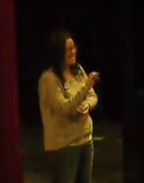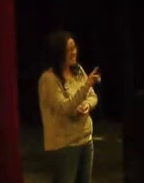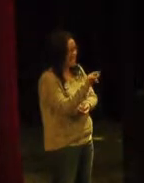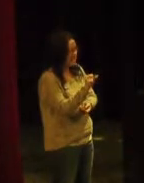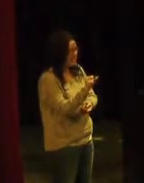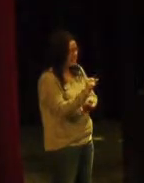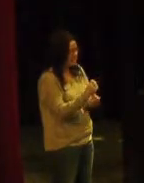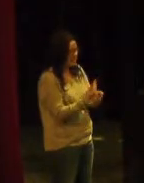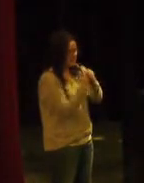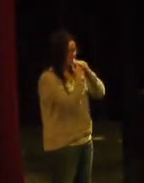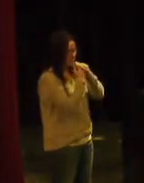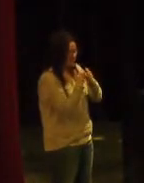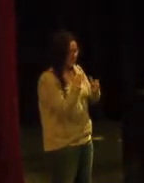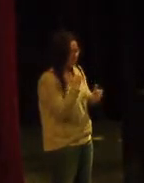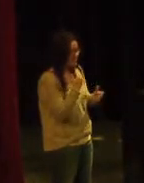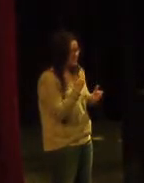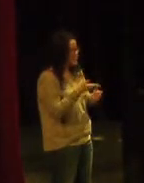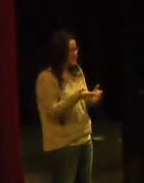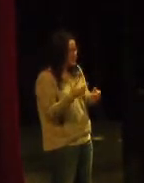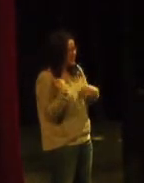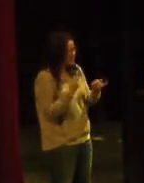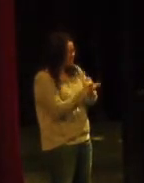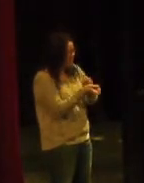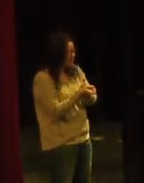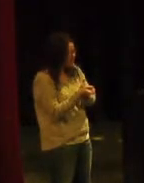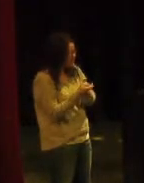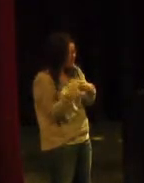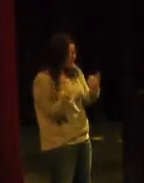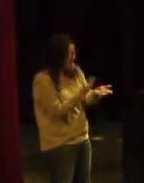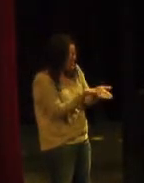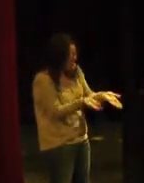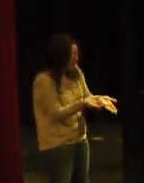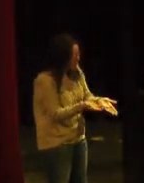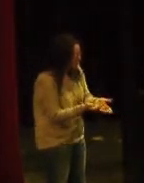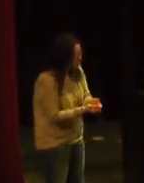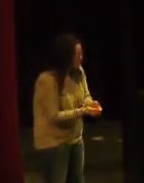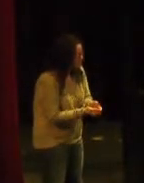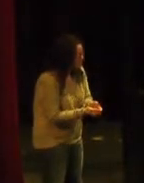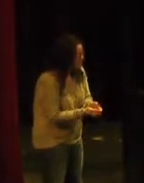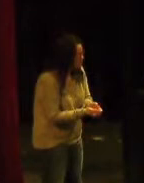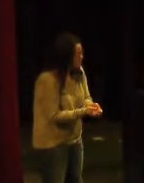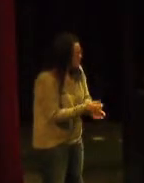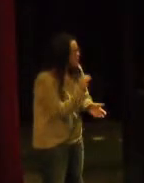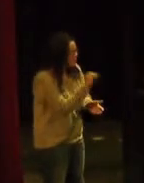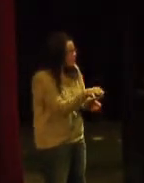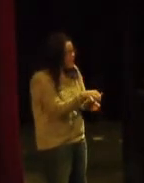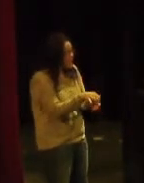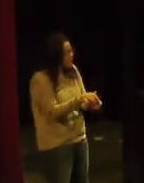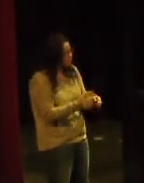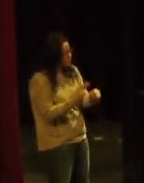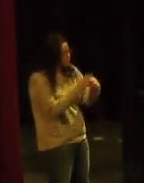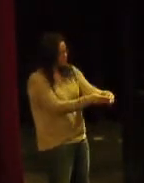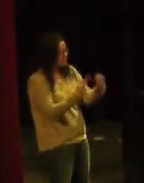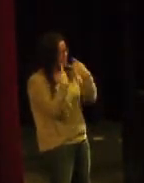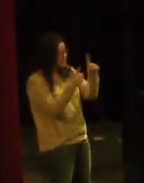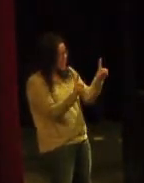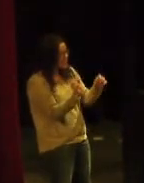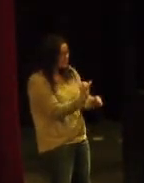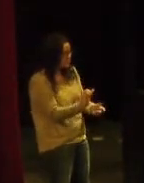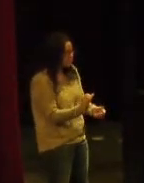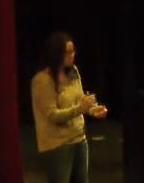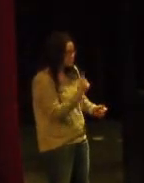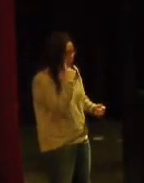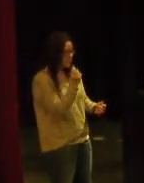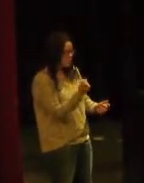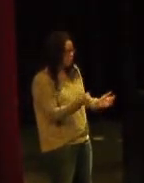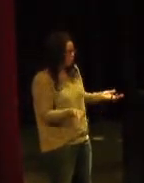So things have changed just since I've been here. And is that not a measure of success? I would say it